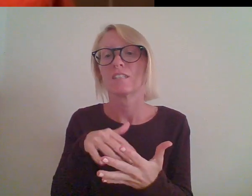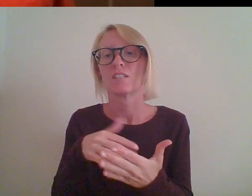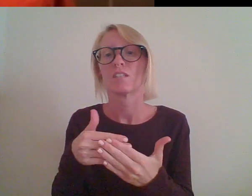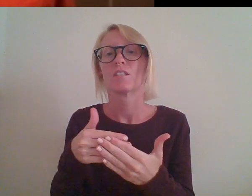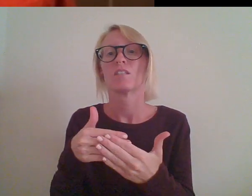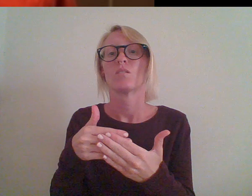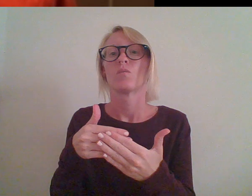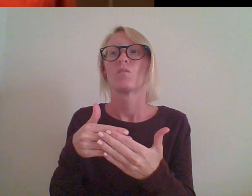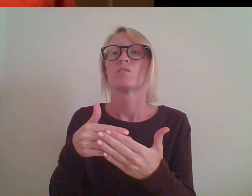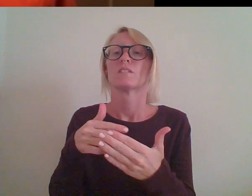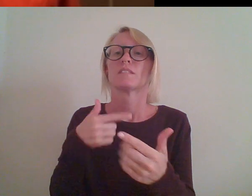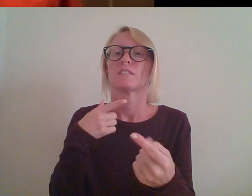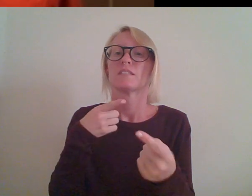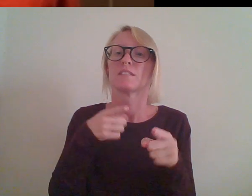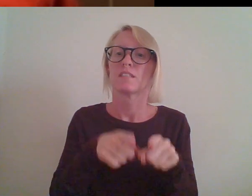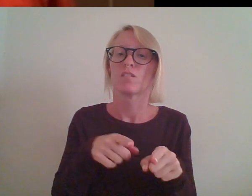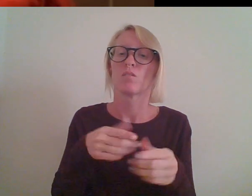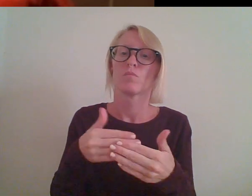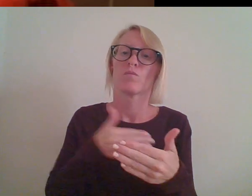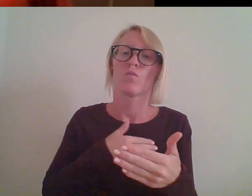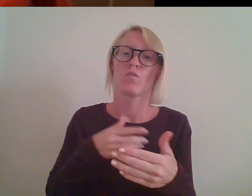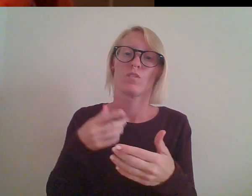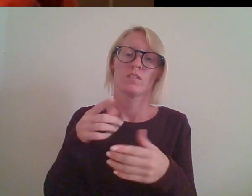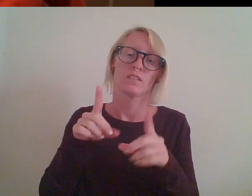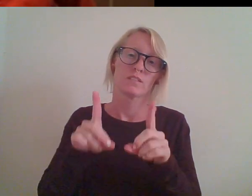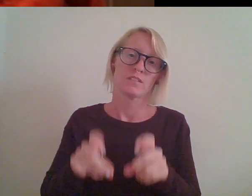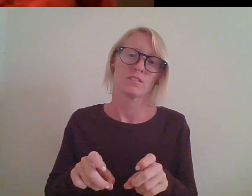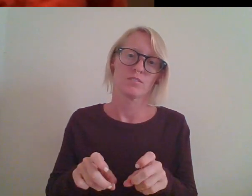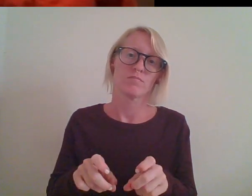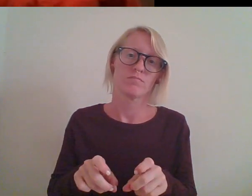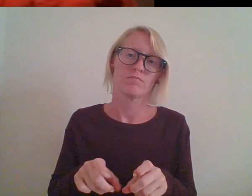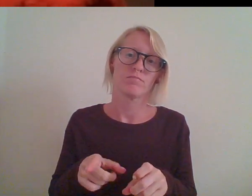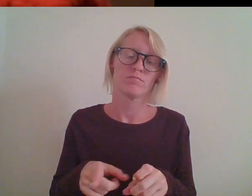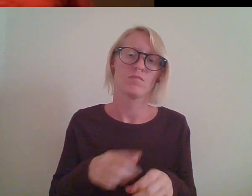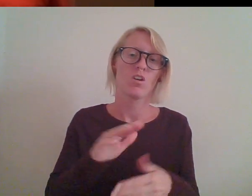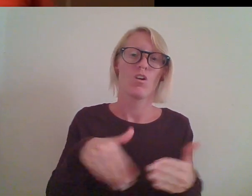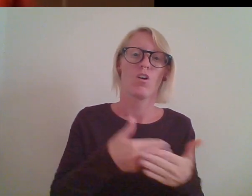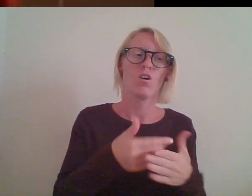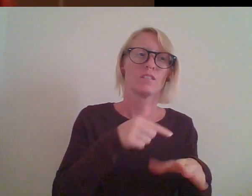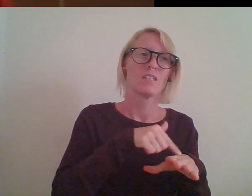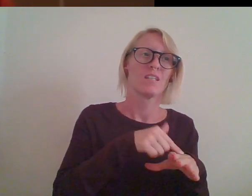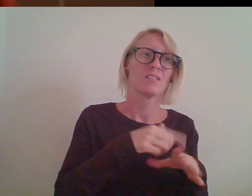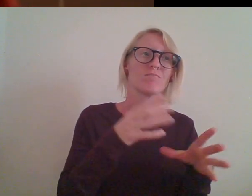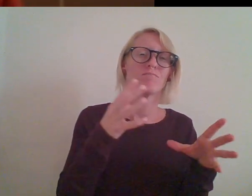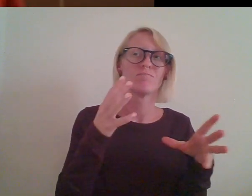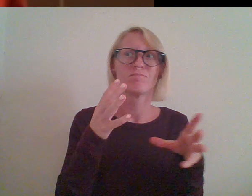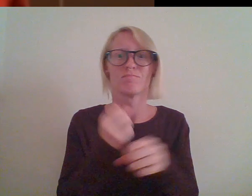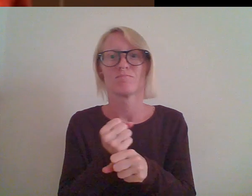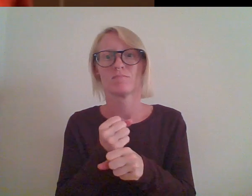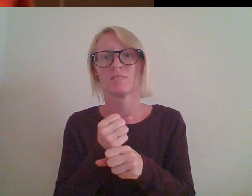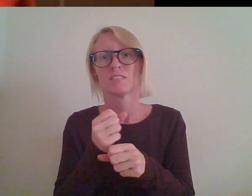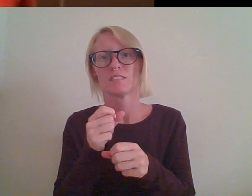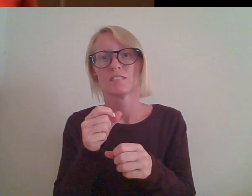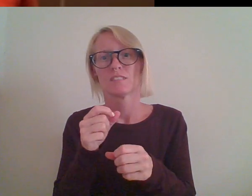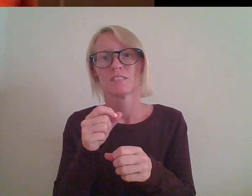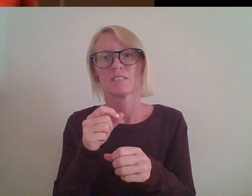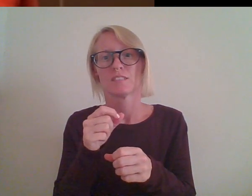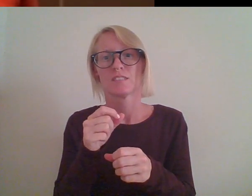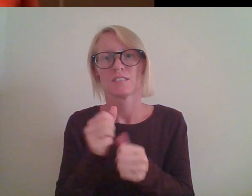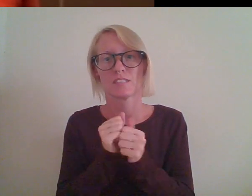And much like my friend, they put so much time all massed together and only study for about a half